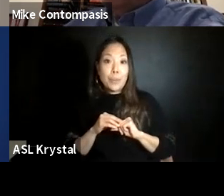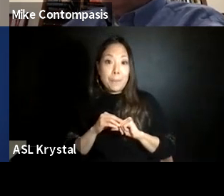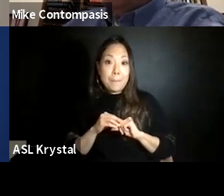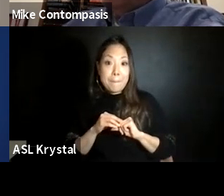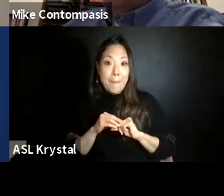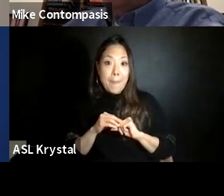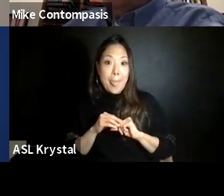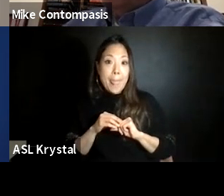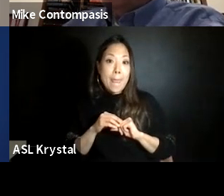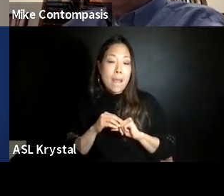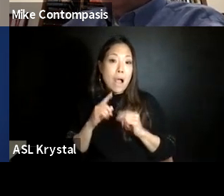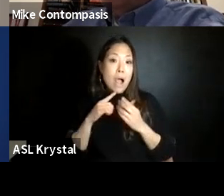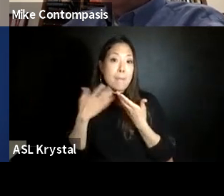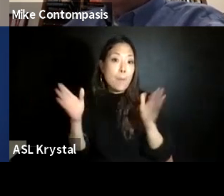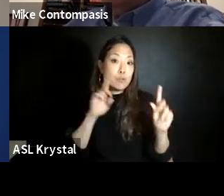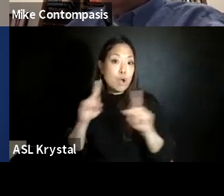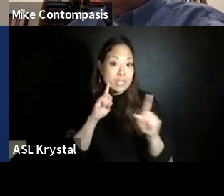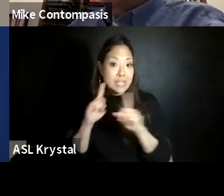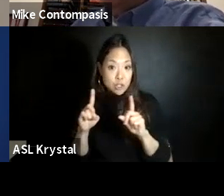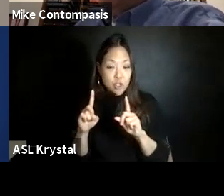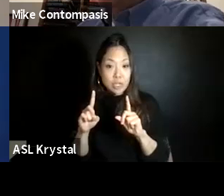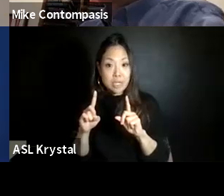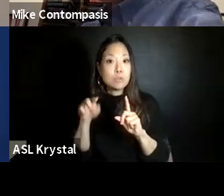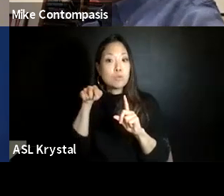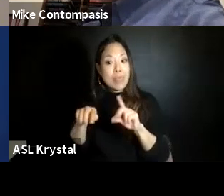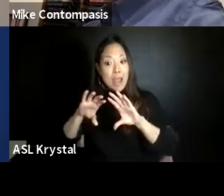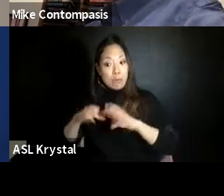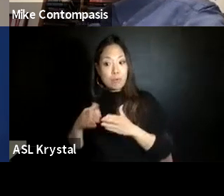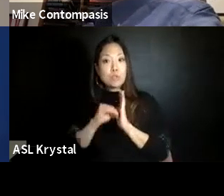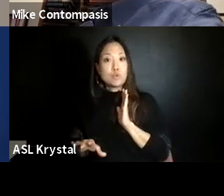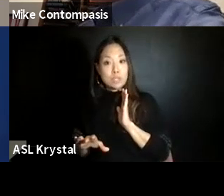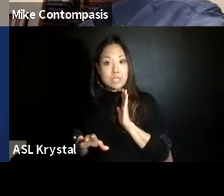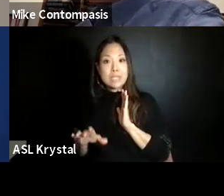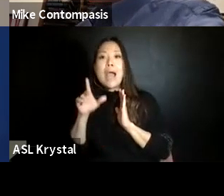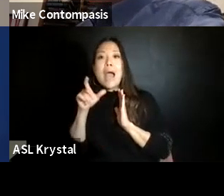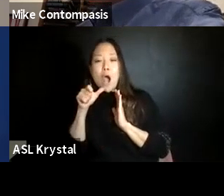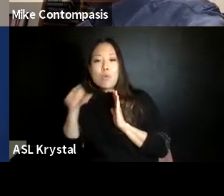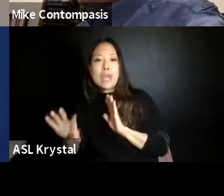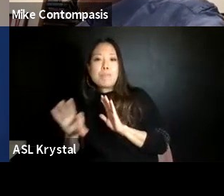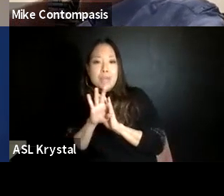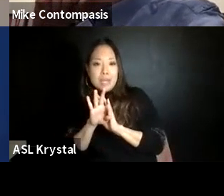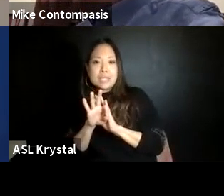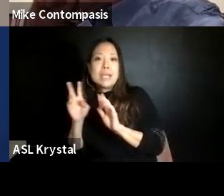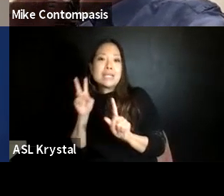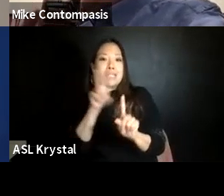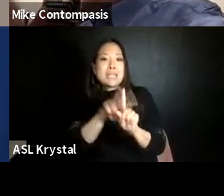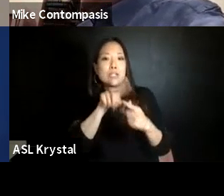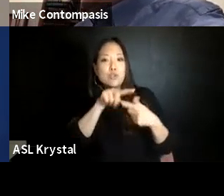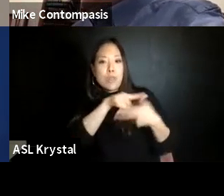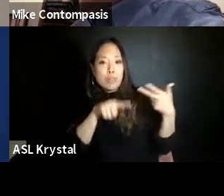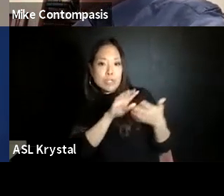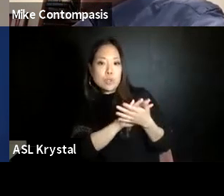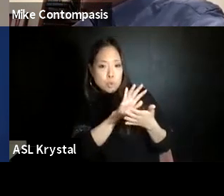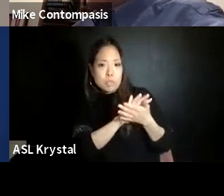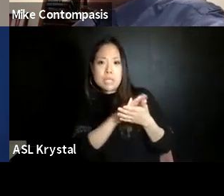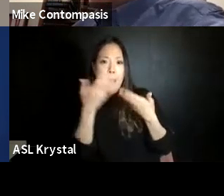those 1,000 students who will be attending the exam schools are assigned to the 3 exam schools to go back